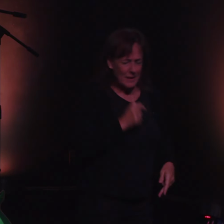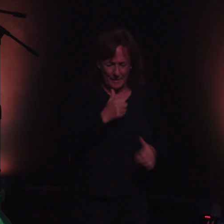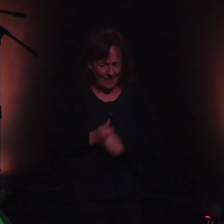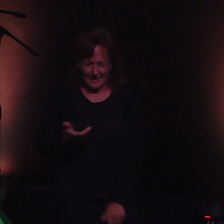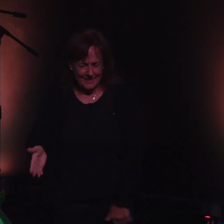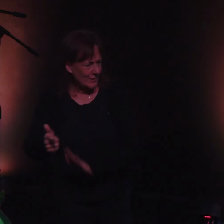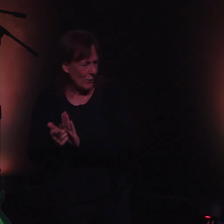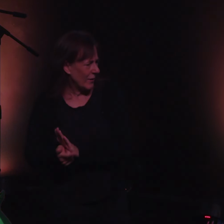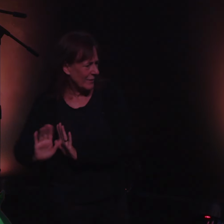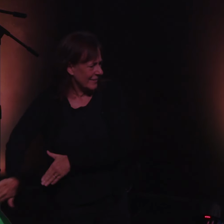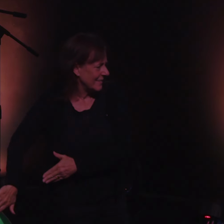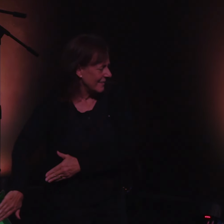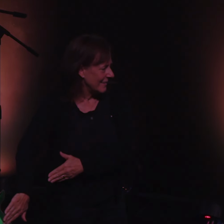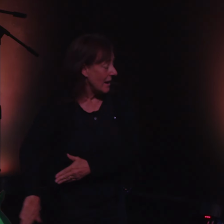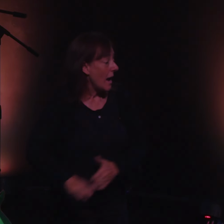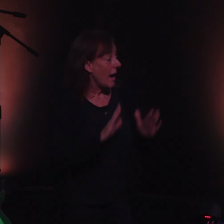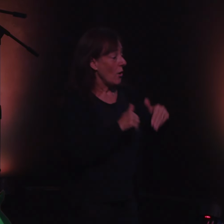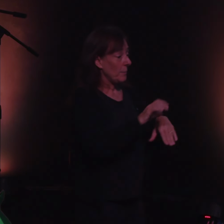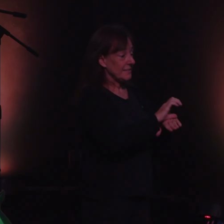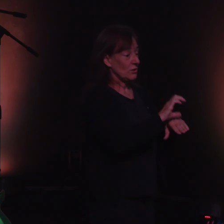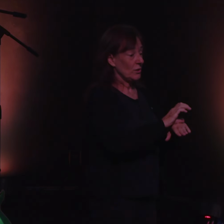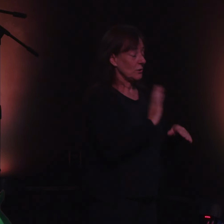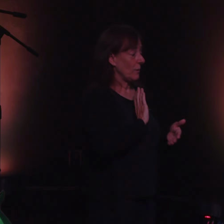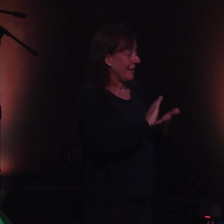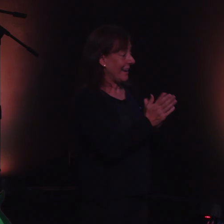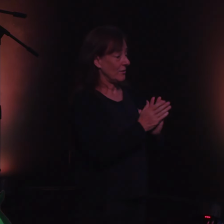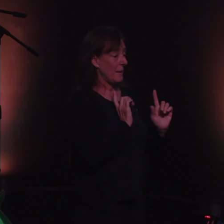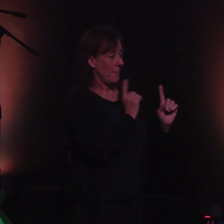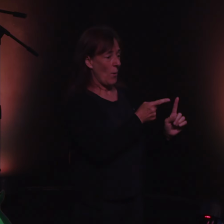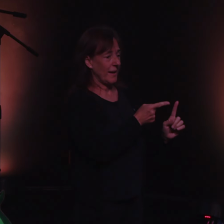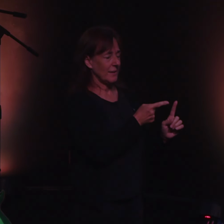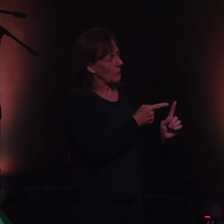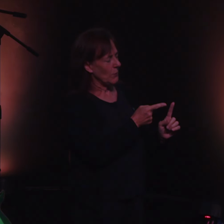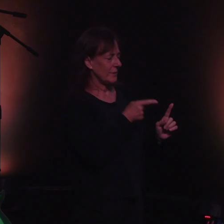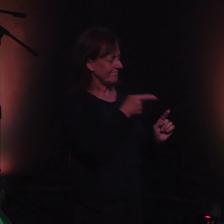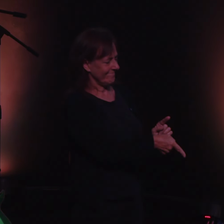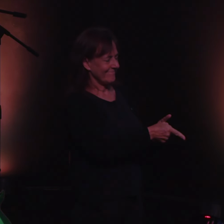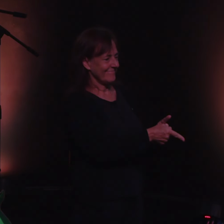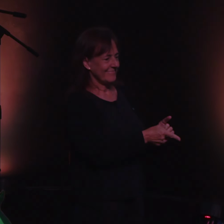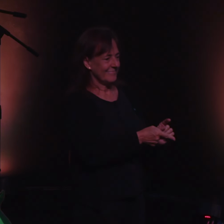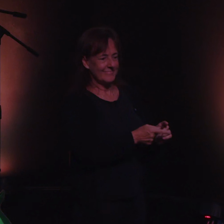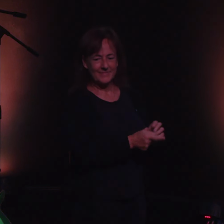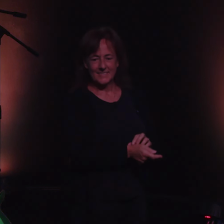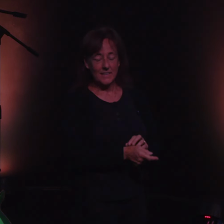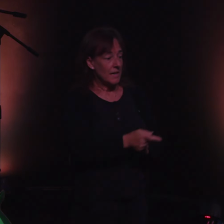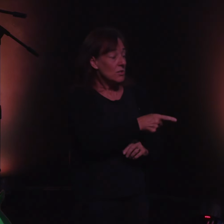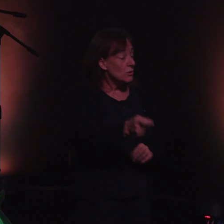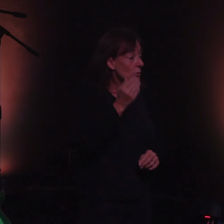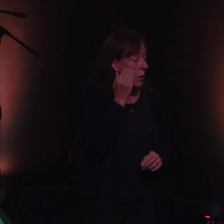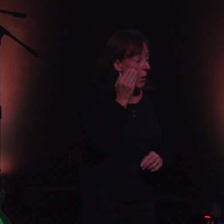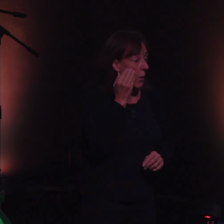I hope that as a church, we get to a point where people are like, better watch out with Simple Church. They're okay with anything. Could you know